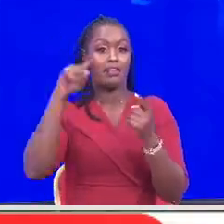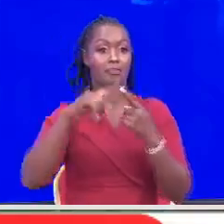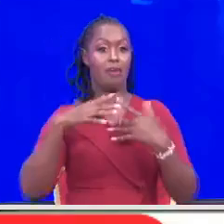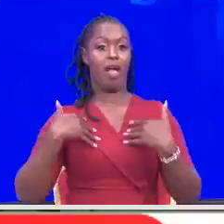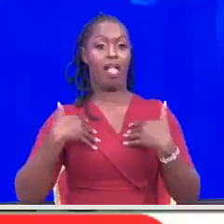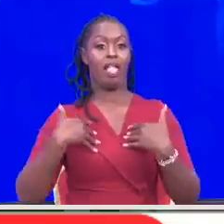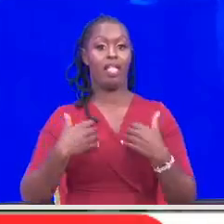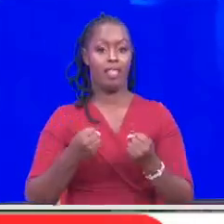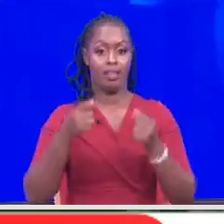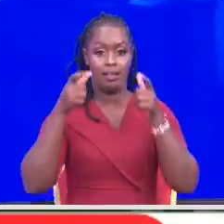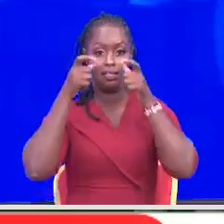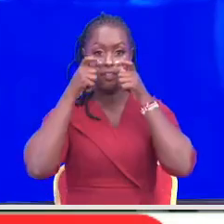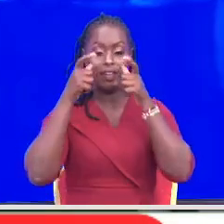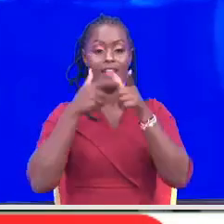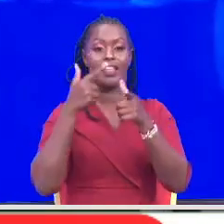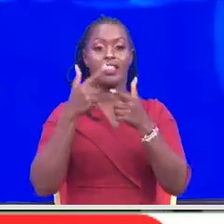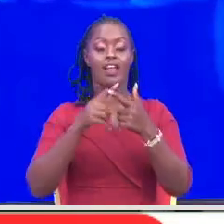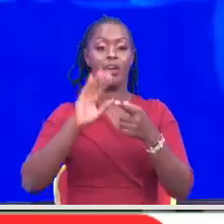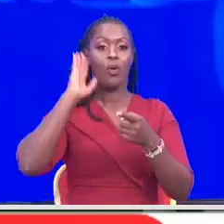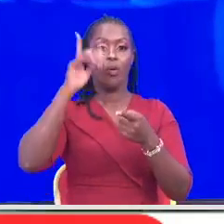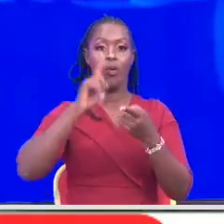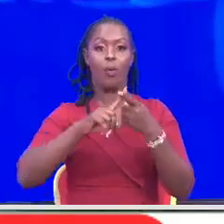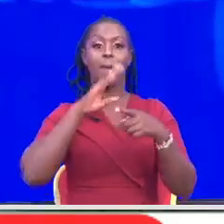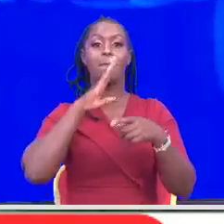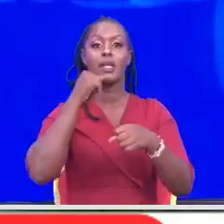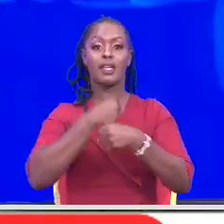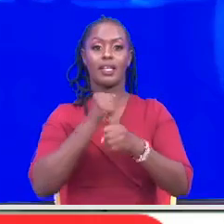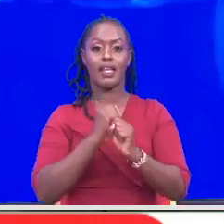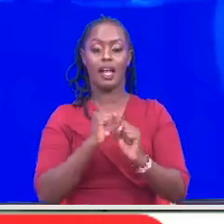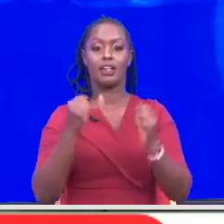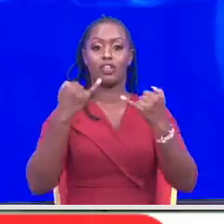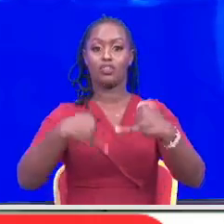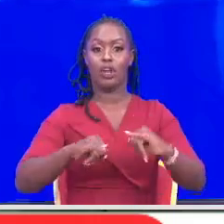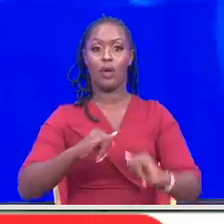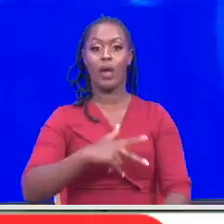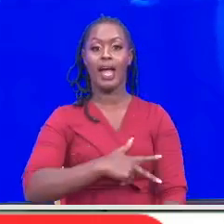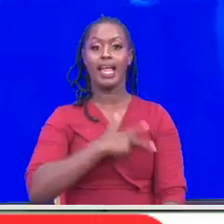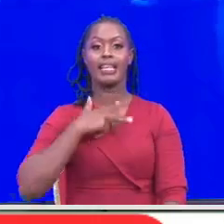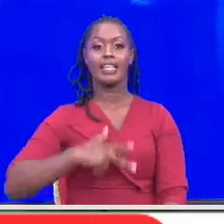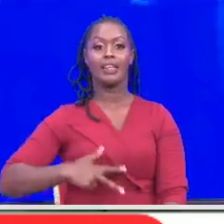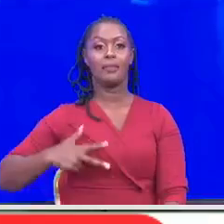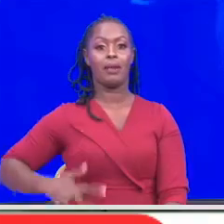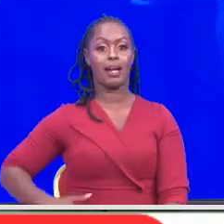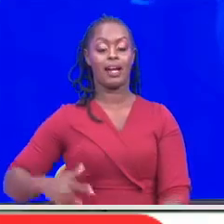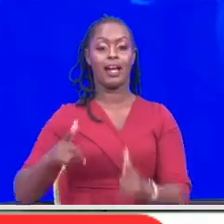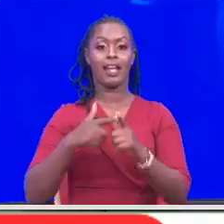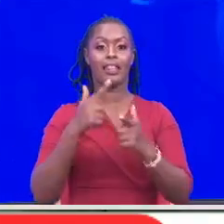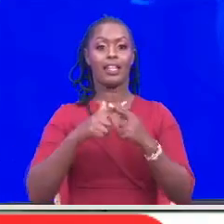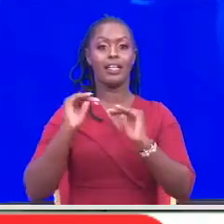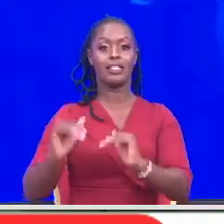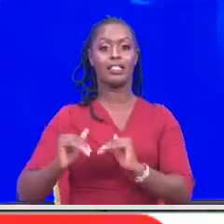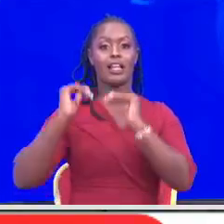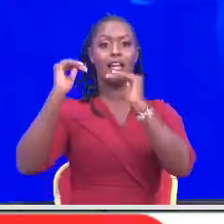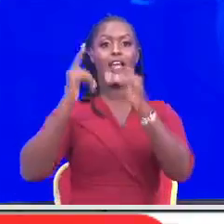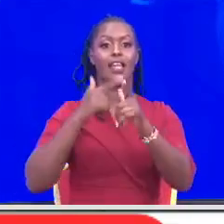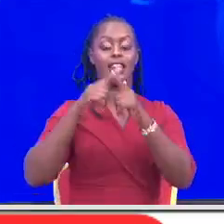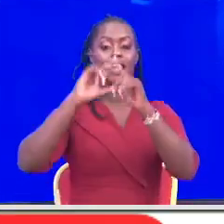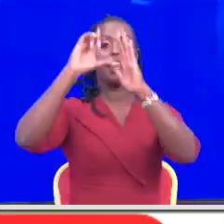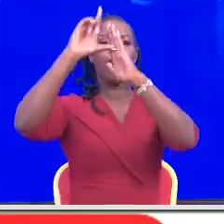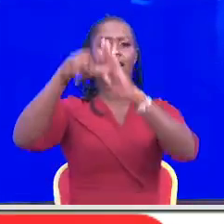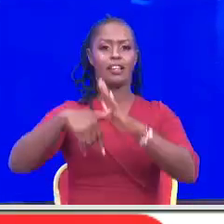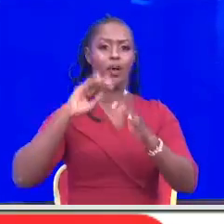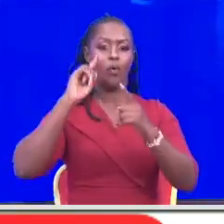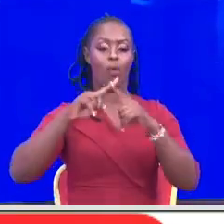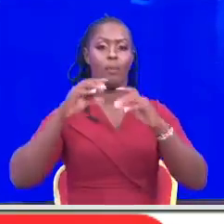HIV, then it will undergo trial in the country of Denmark, then scale up, and finally the rollout, which will target those